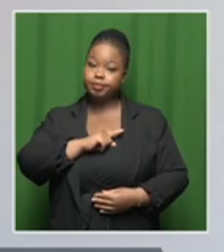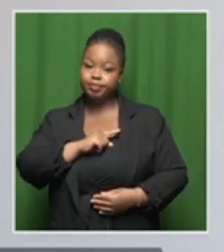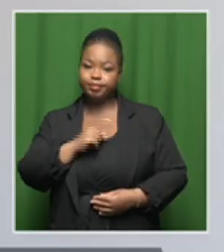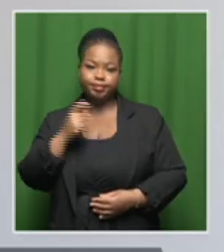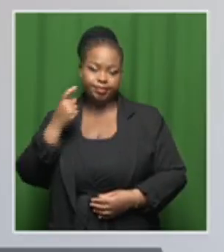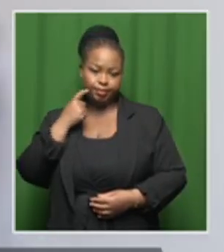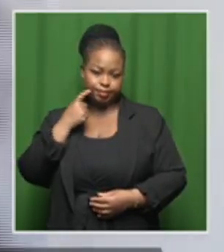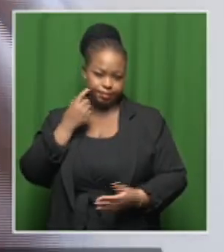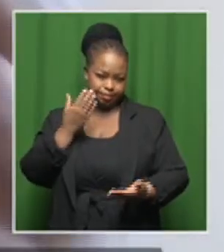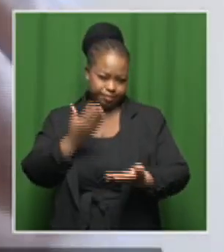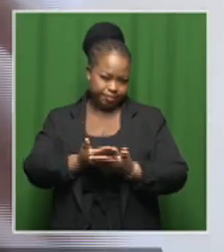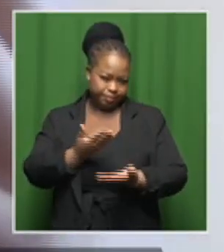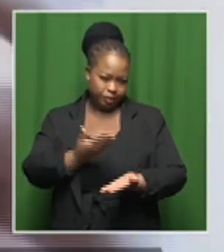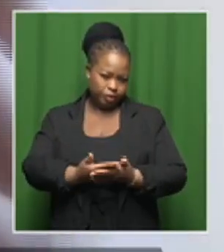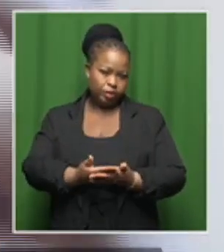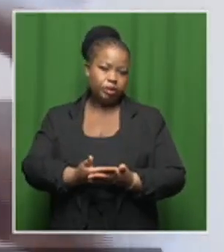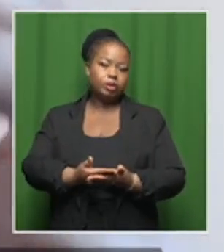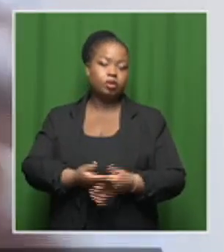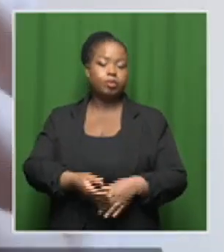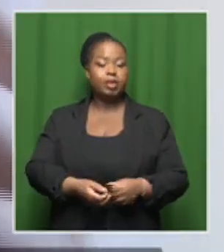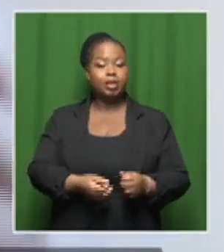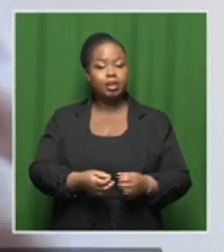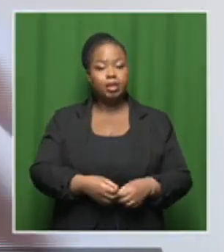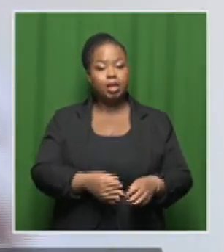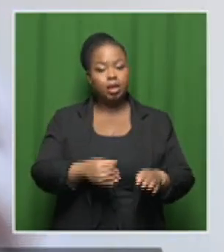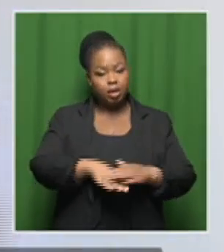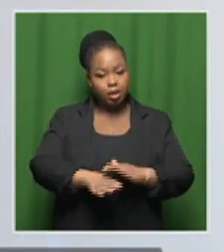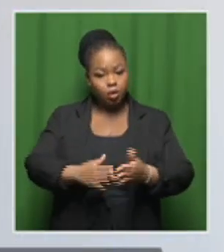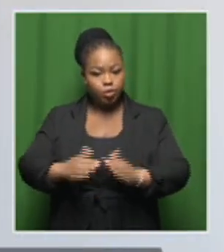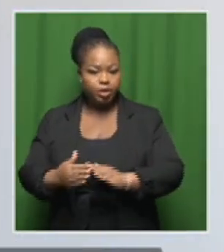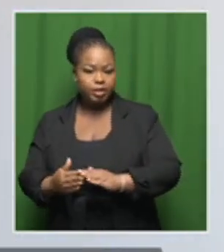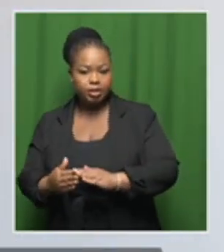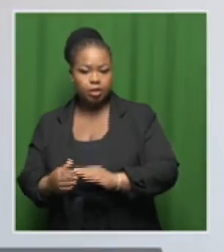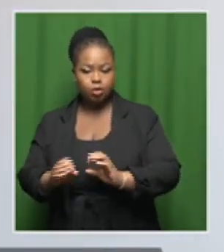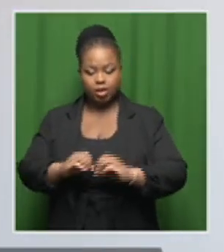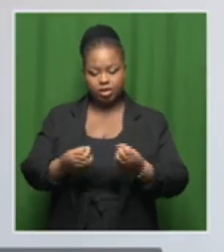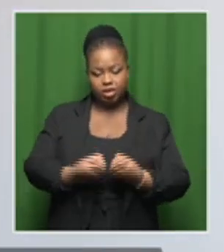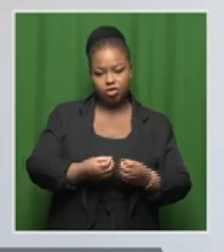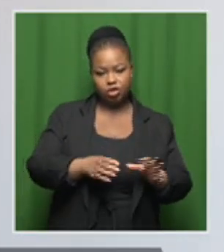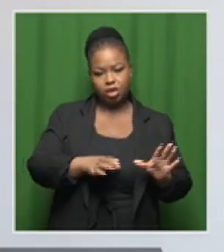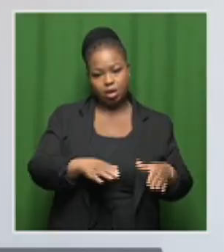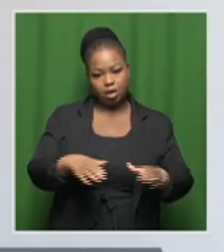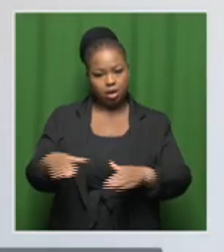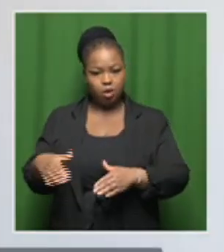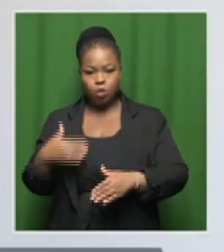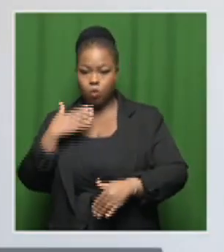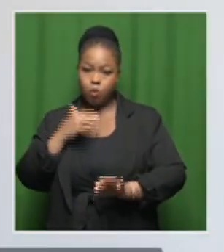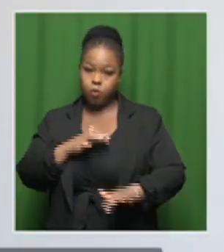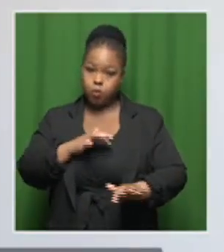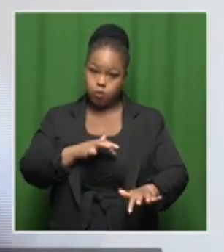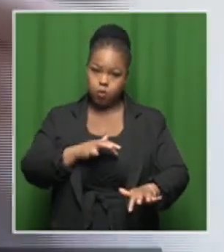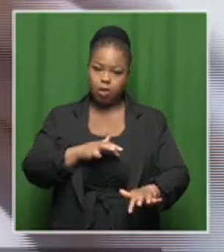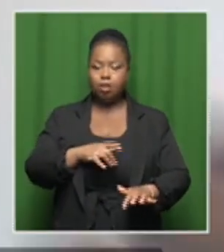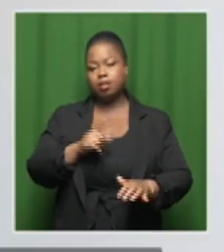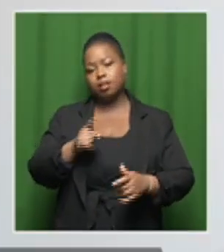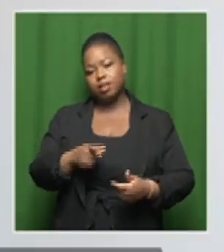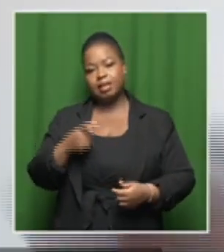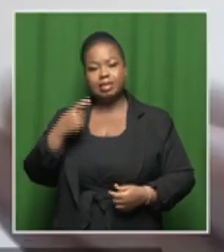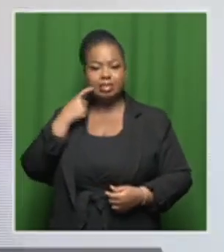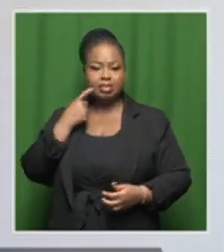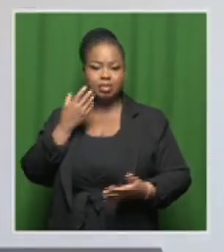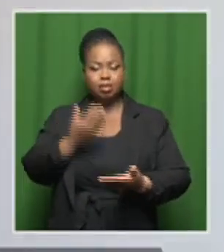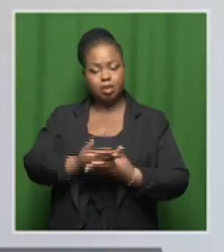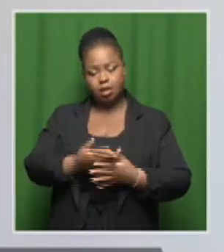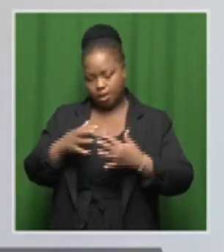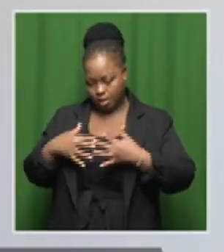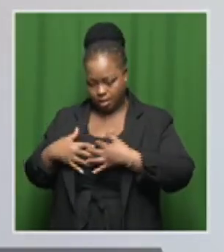it enables grassroots organizations that are protesting to build their